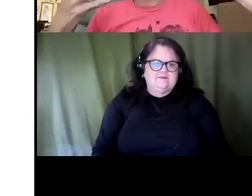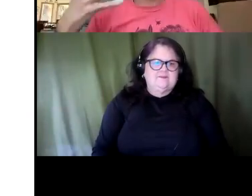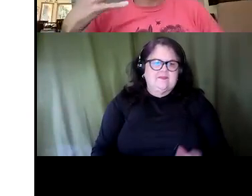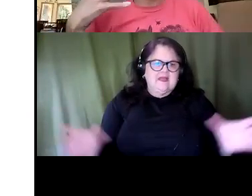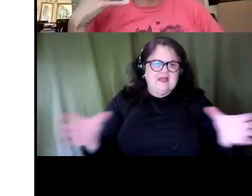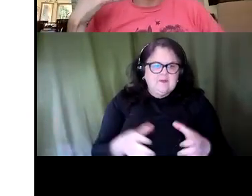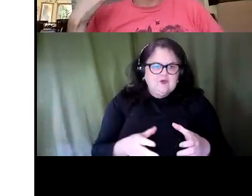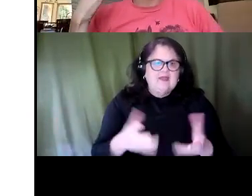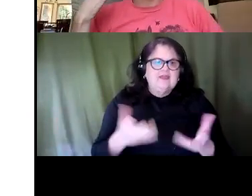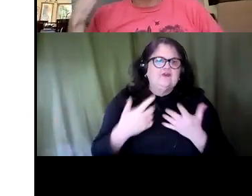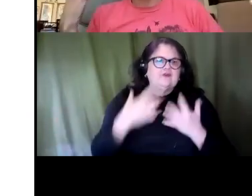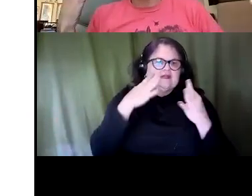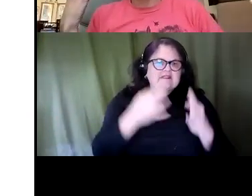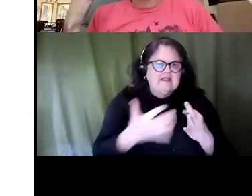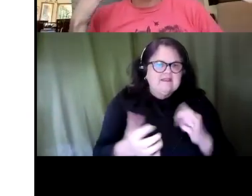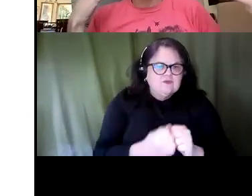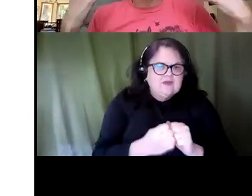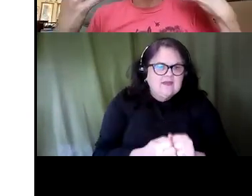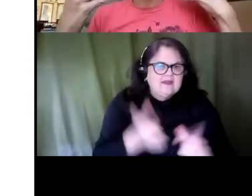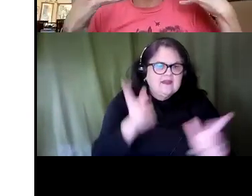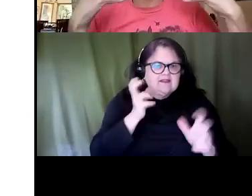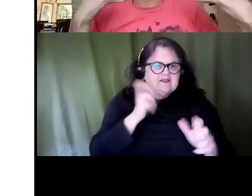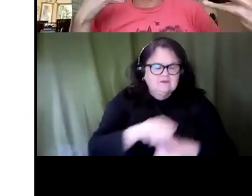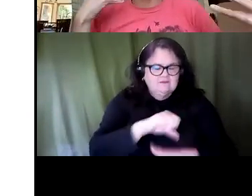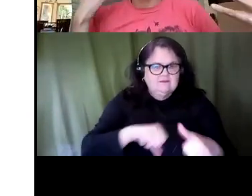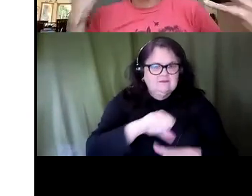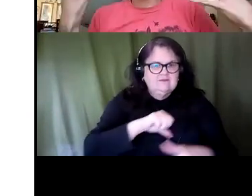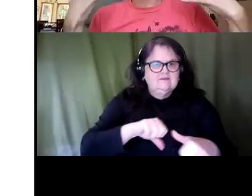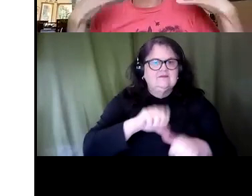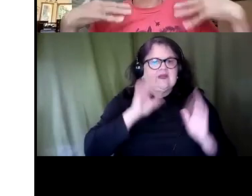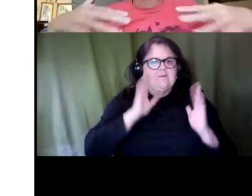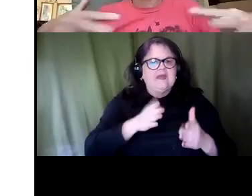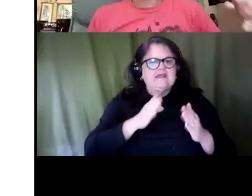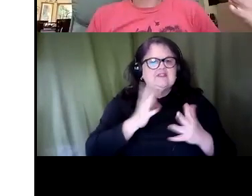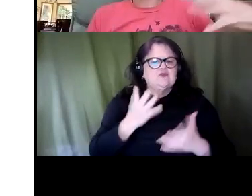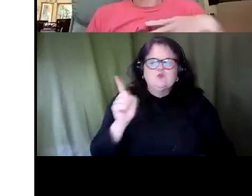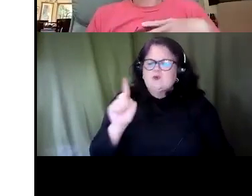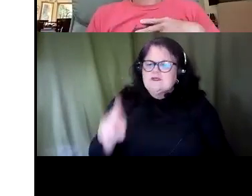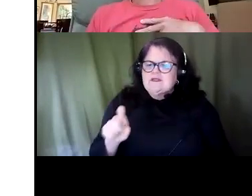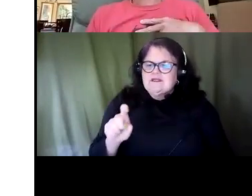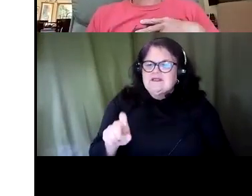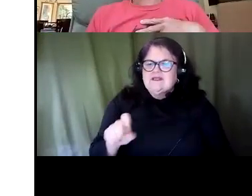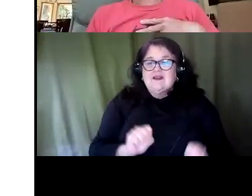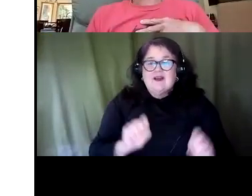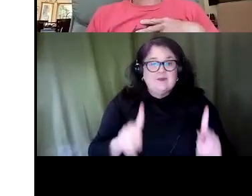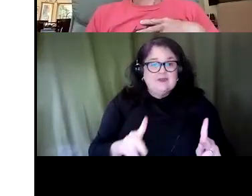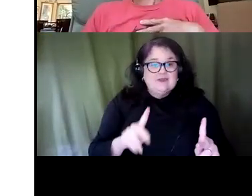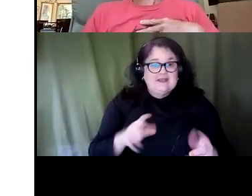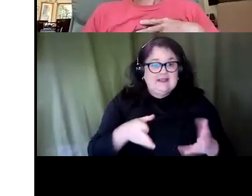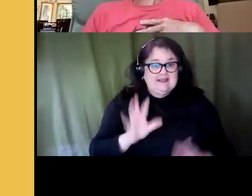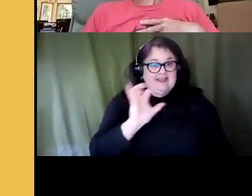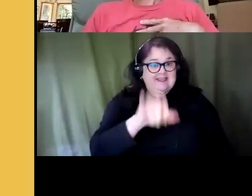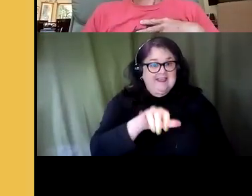together, deciding things together, listening to each other, paying attention to where there's need and opportunity, and just letting that wealth